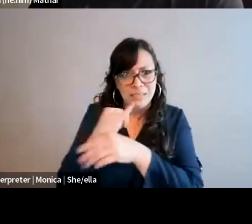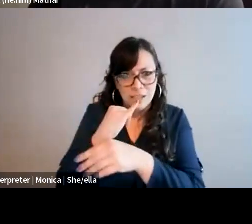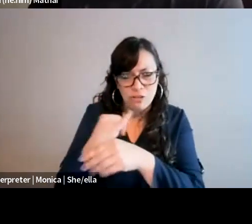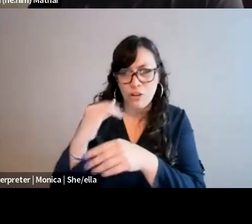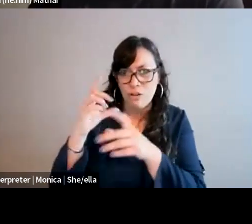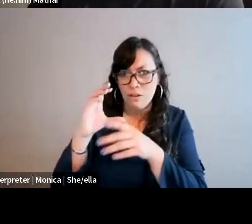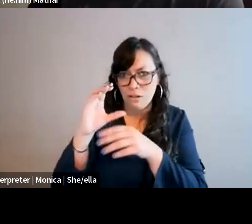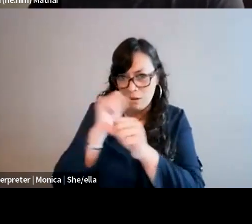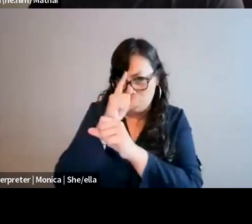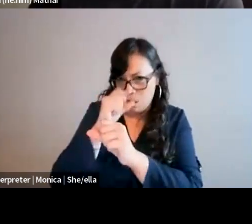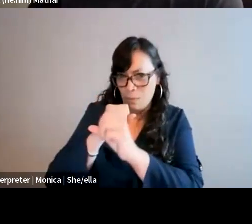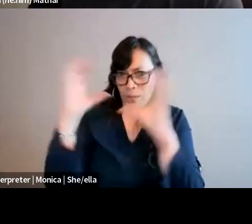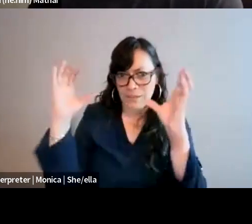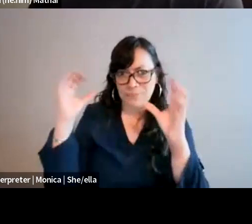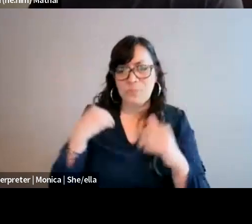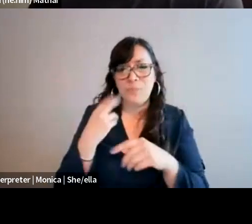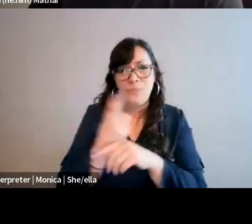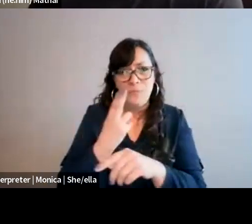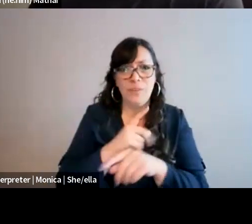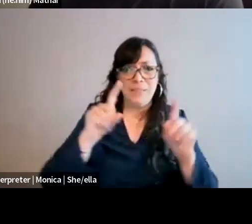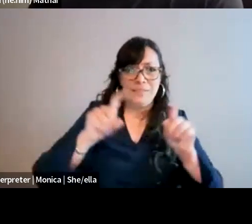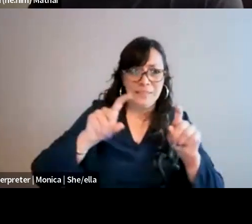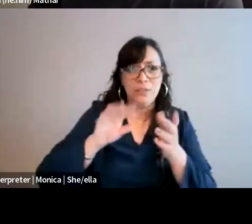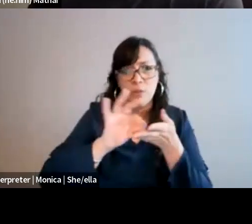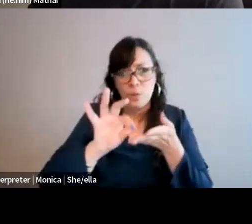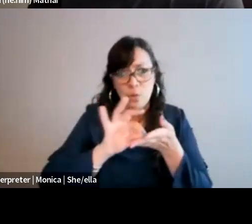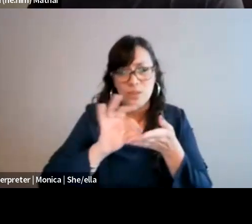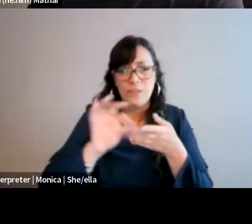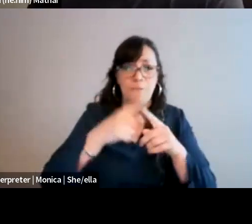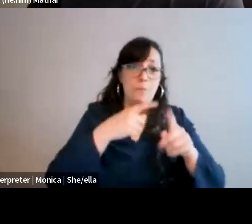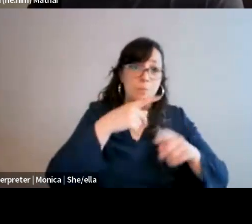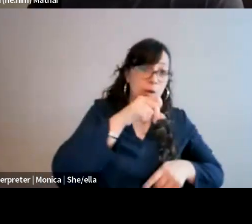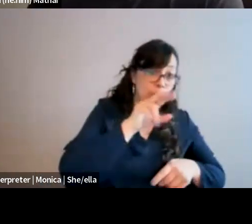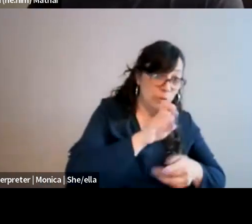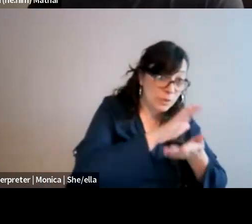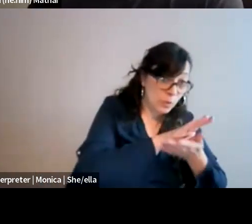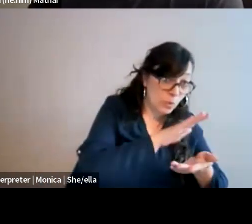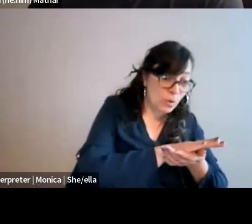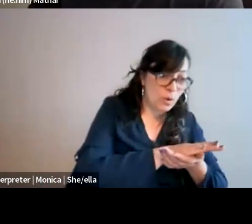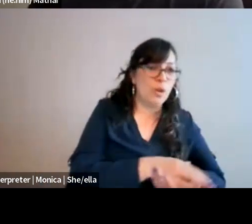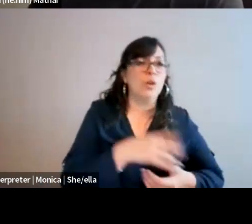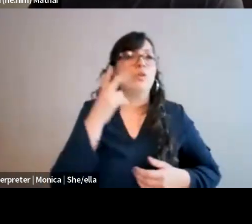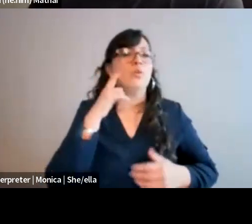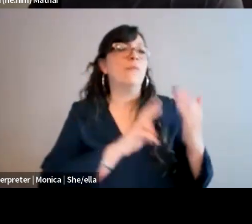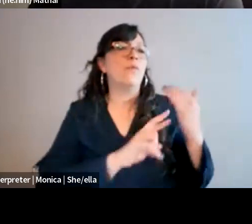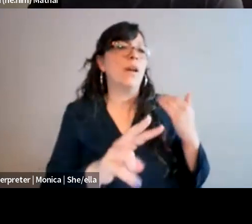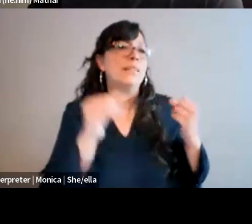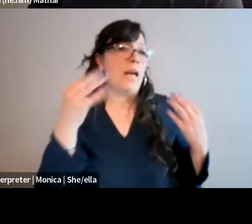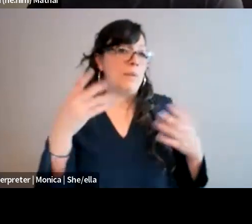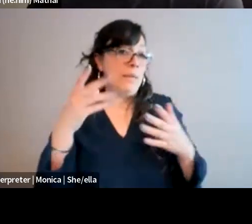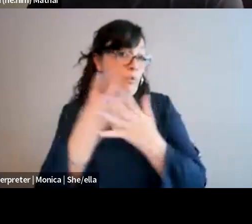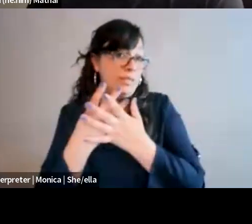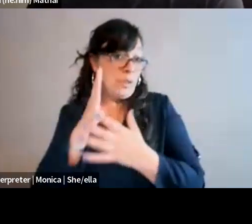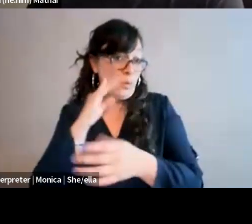they use test scores from preschoolers to kind of forecast how many prisons will